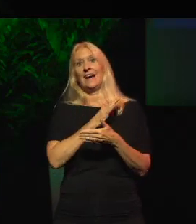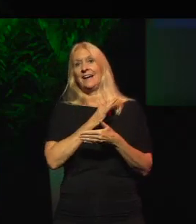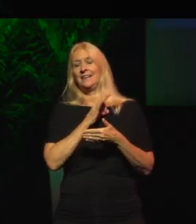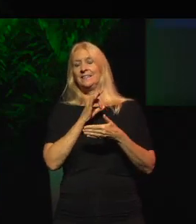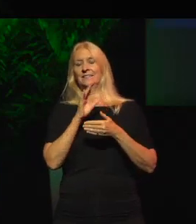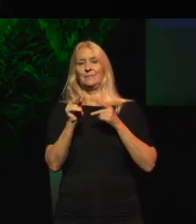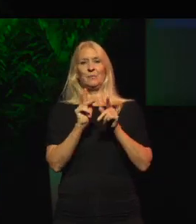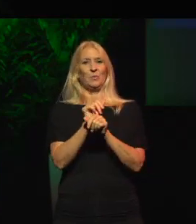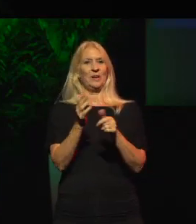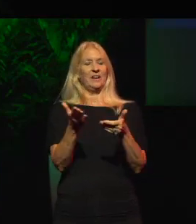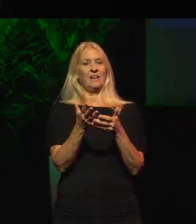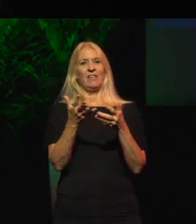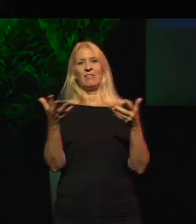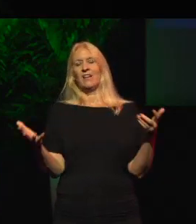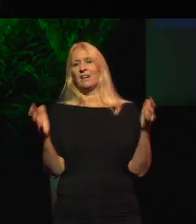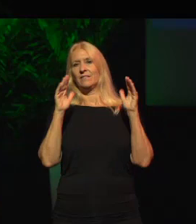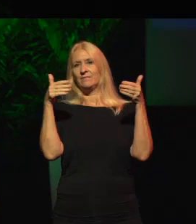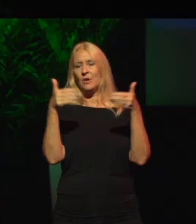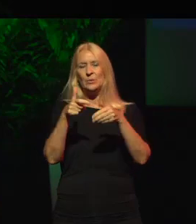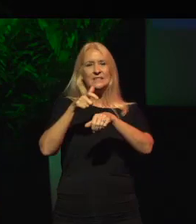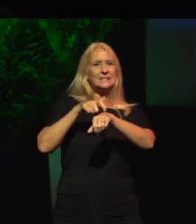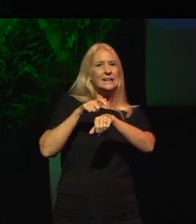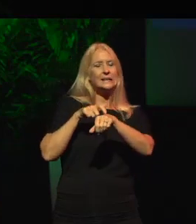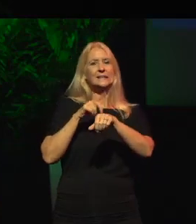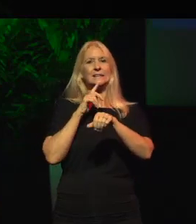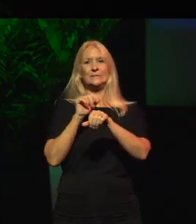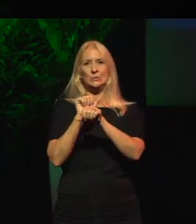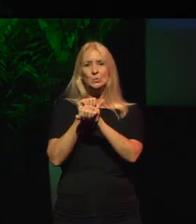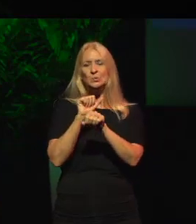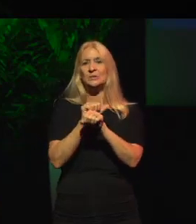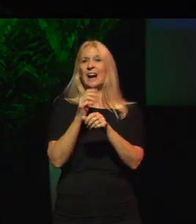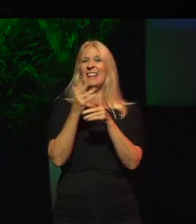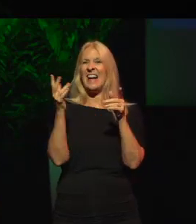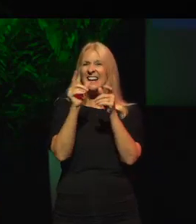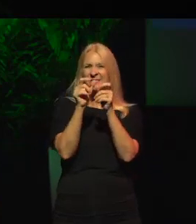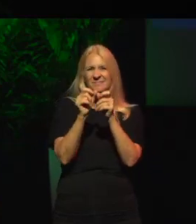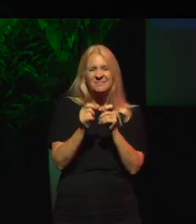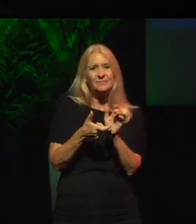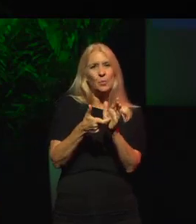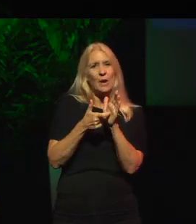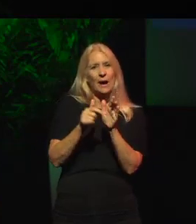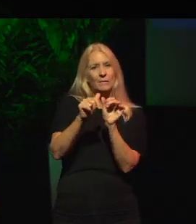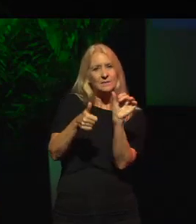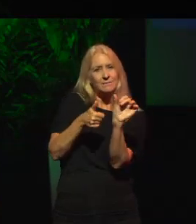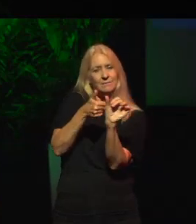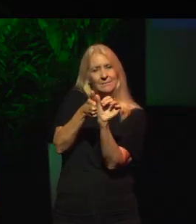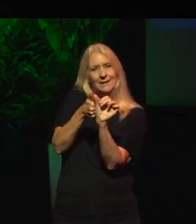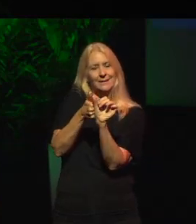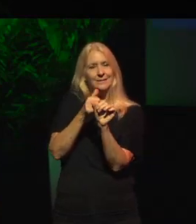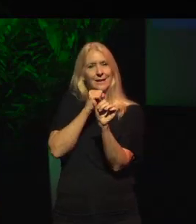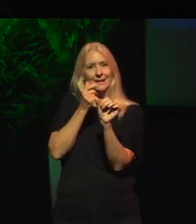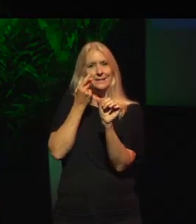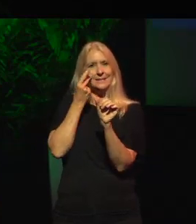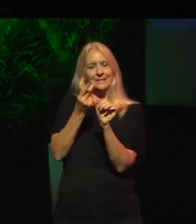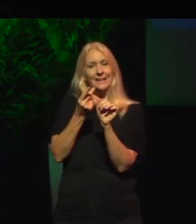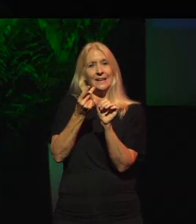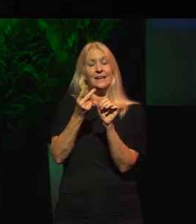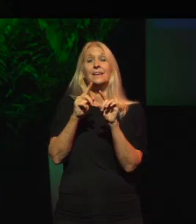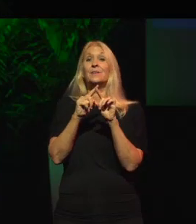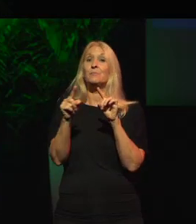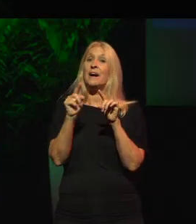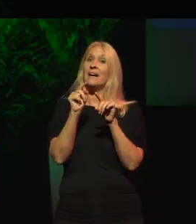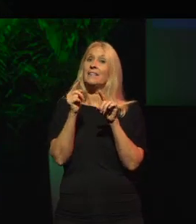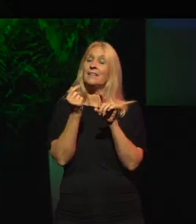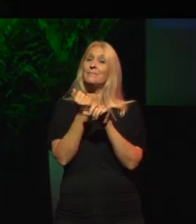energy into all the details, and there were a lot of details behind the scenes that work that made this event possible.